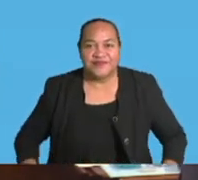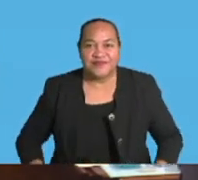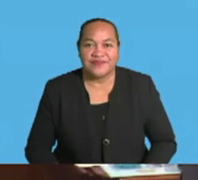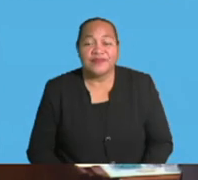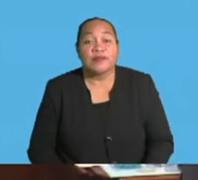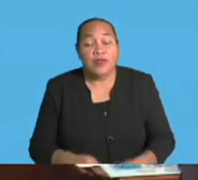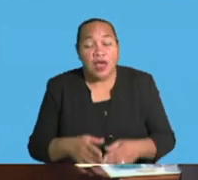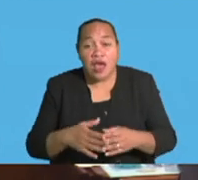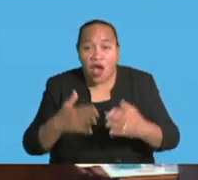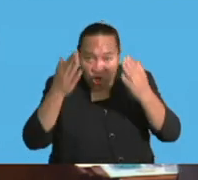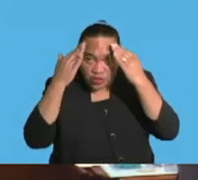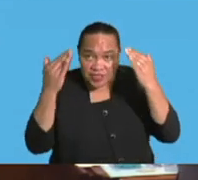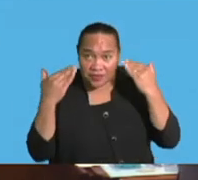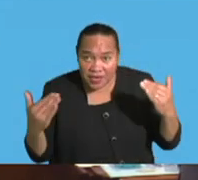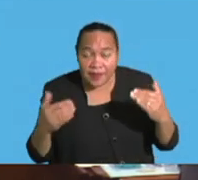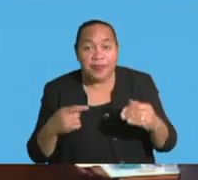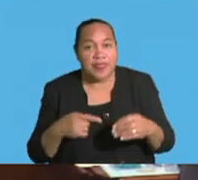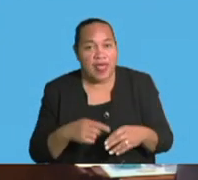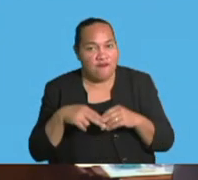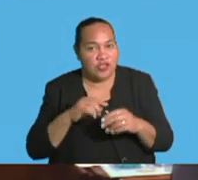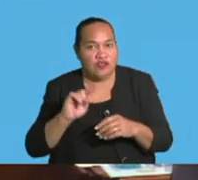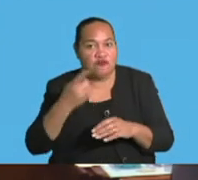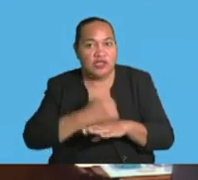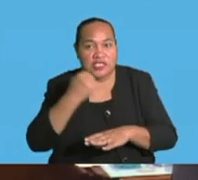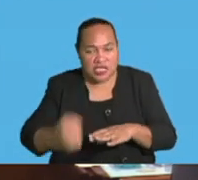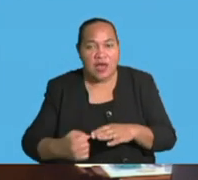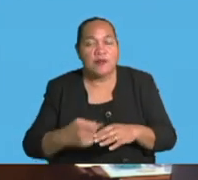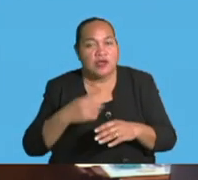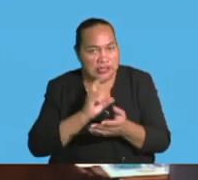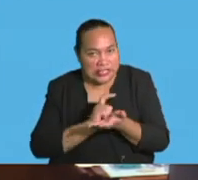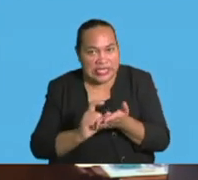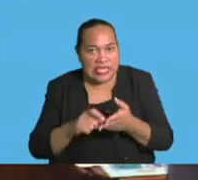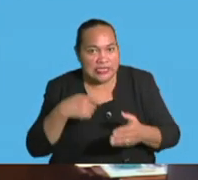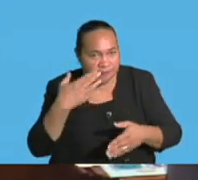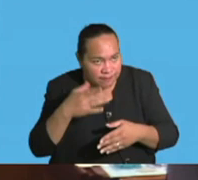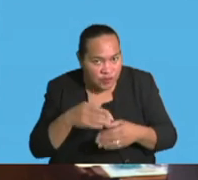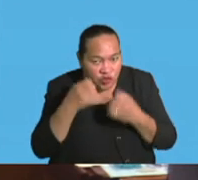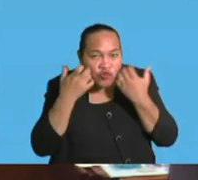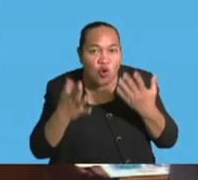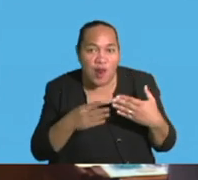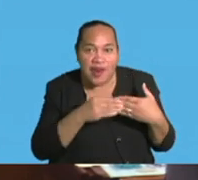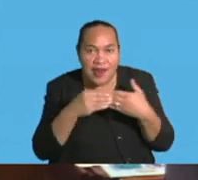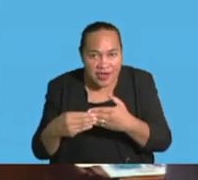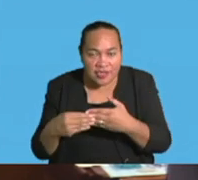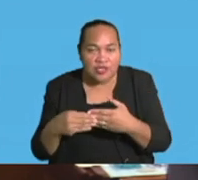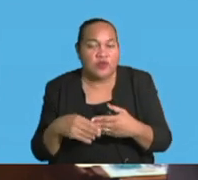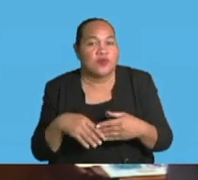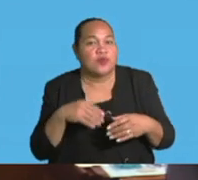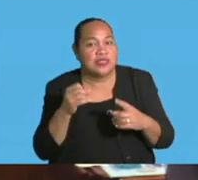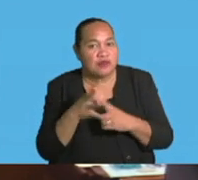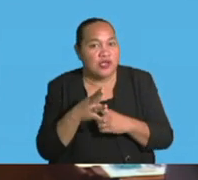Honorable Speaker say, the Fiji First government has clearly demonstrated leadership, vision and total commitment when it comes to ensuring